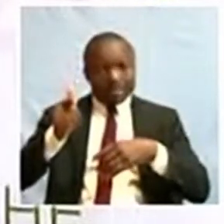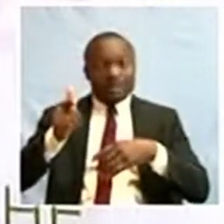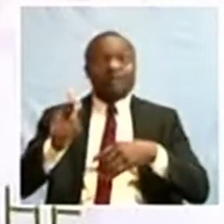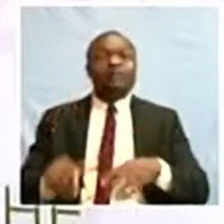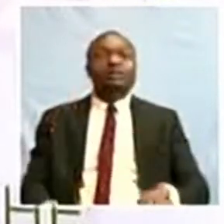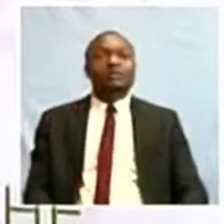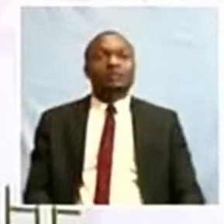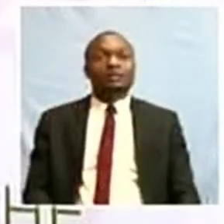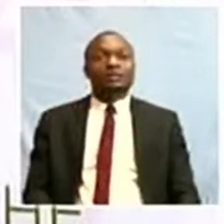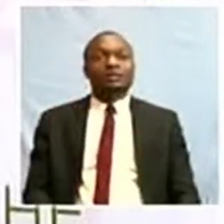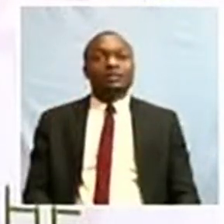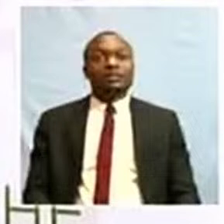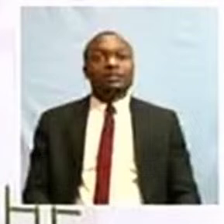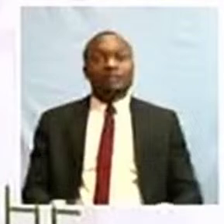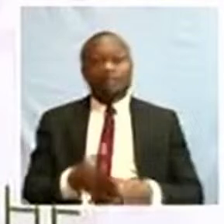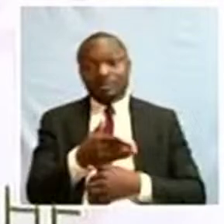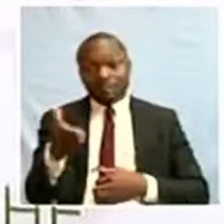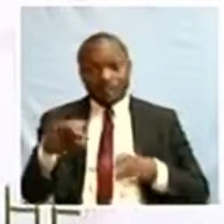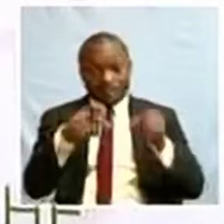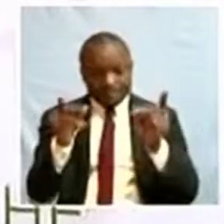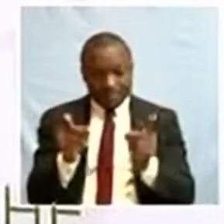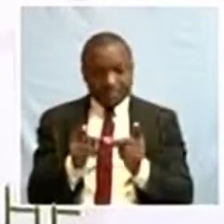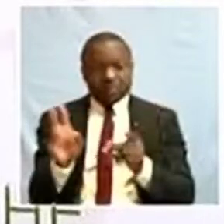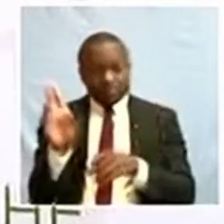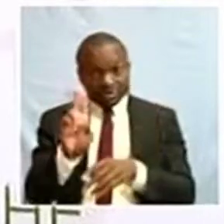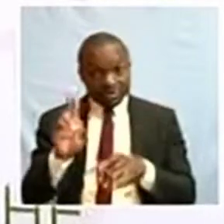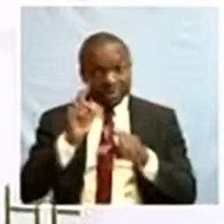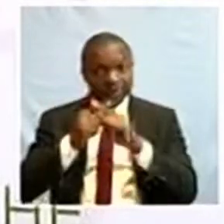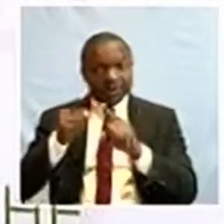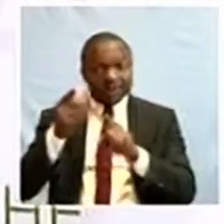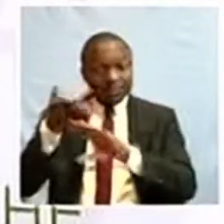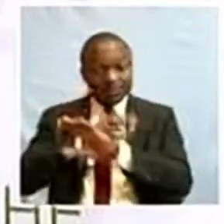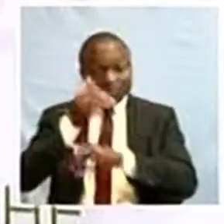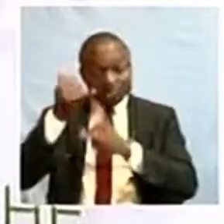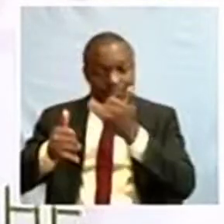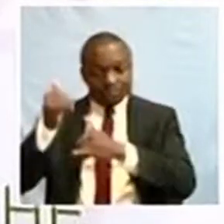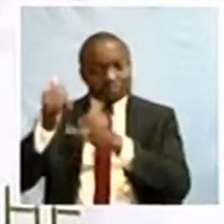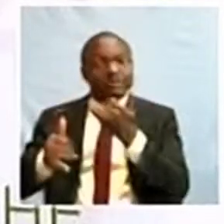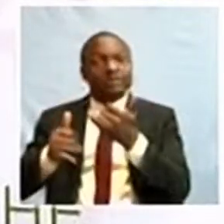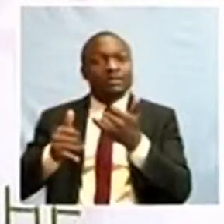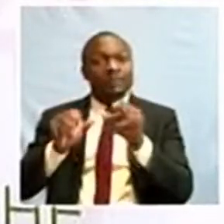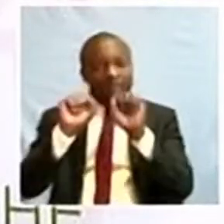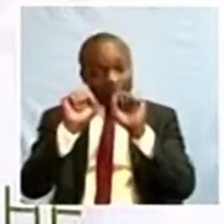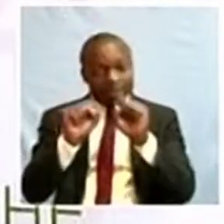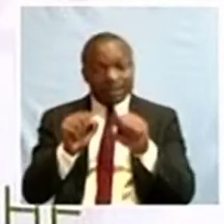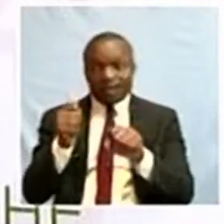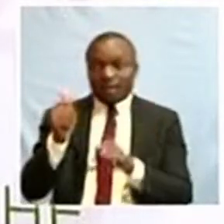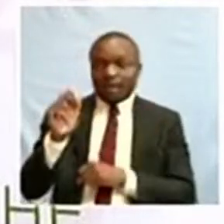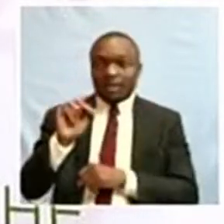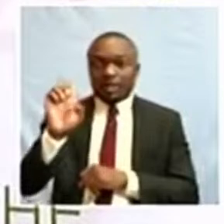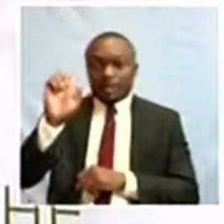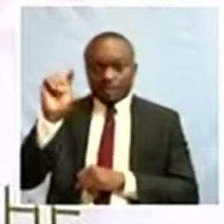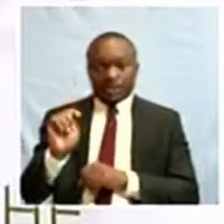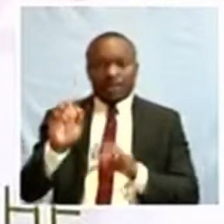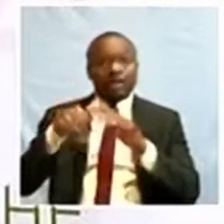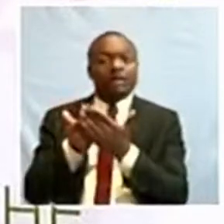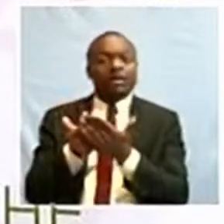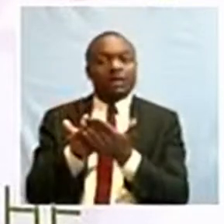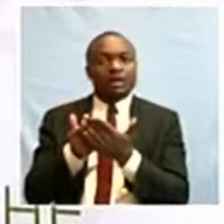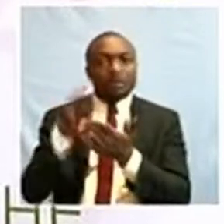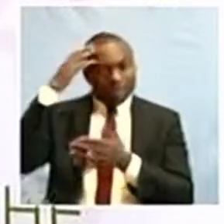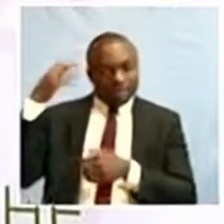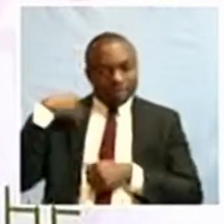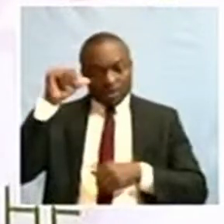be utilized a little later. But before we conclude, maybe I'll get to Annette. How does the Office of the Auditor